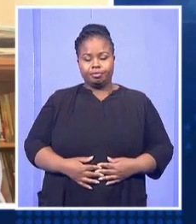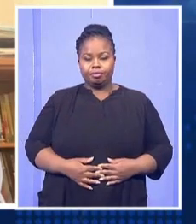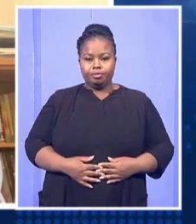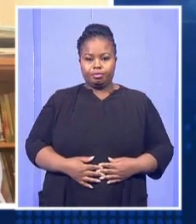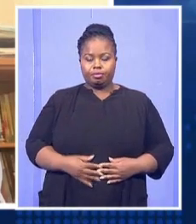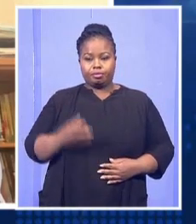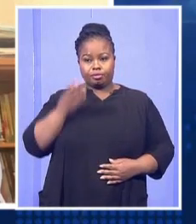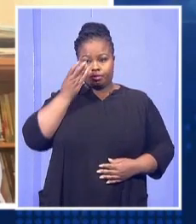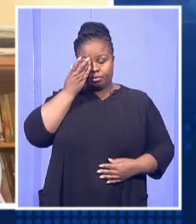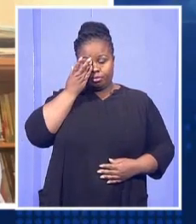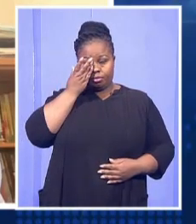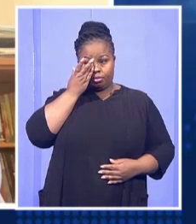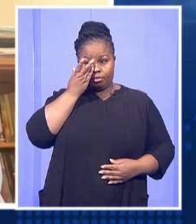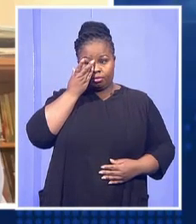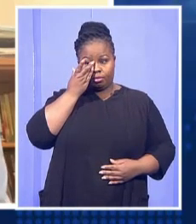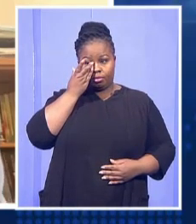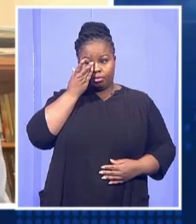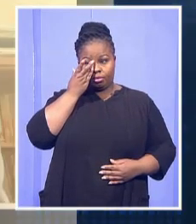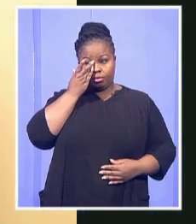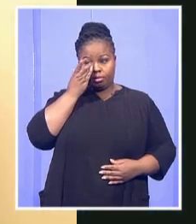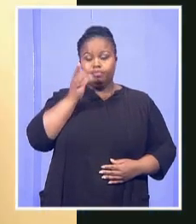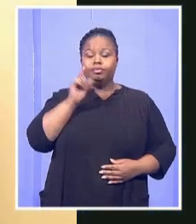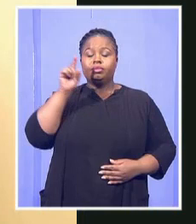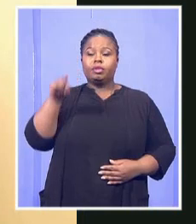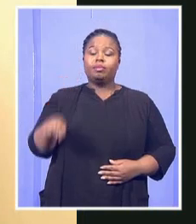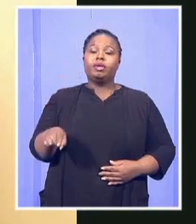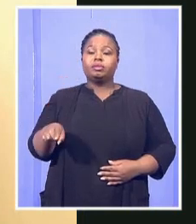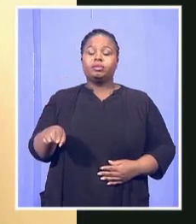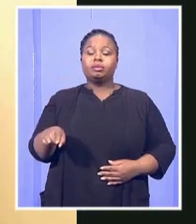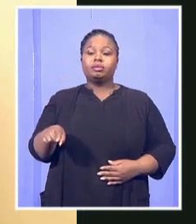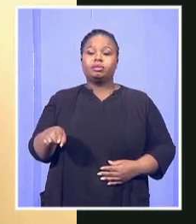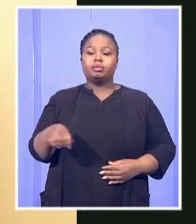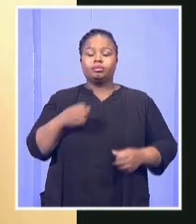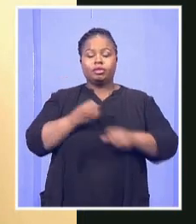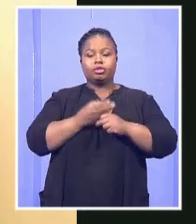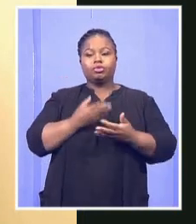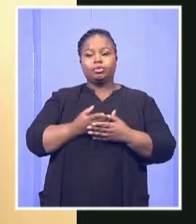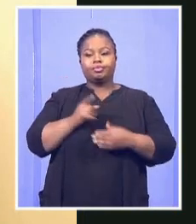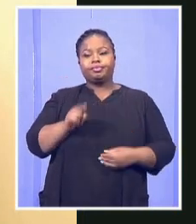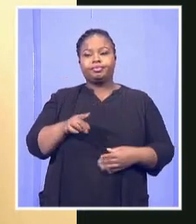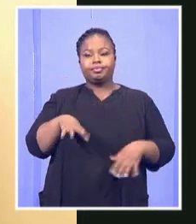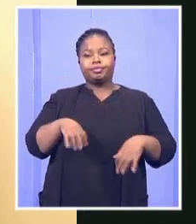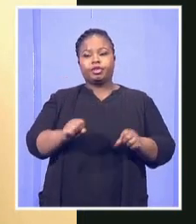Well, he first of all has to pacify the